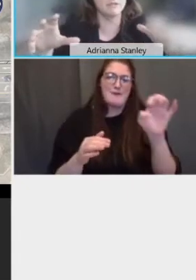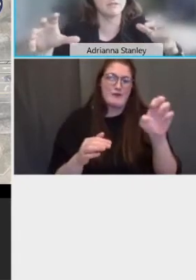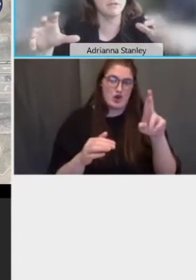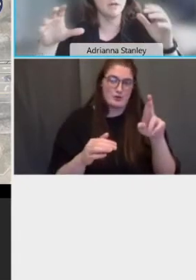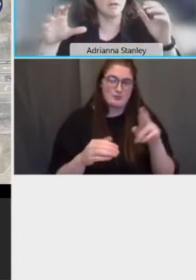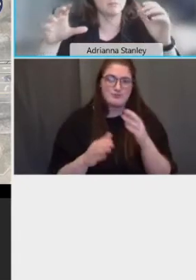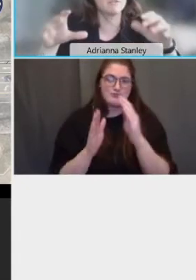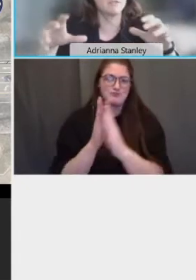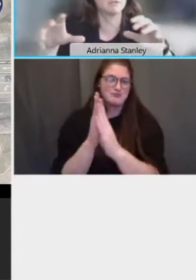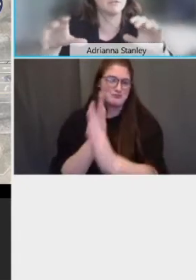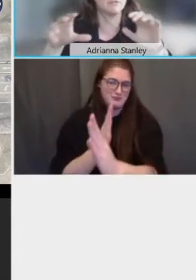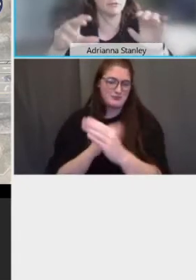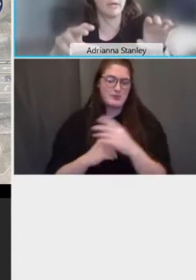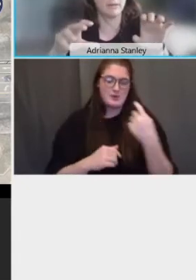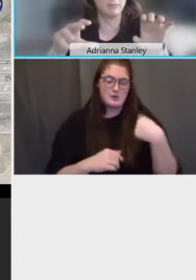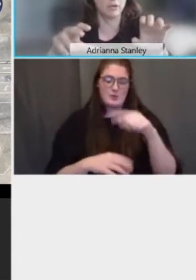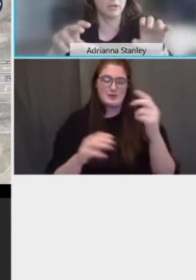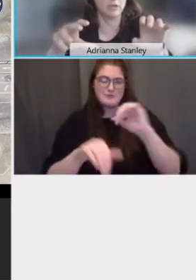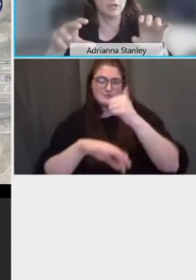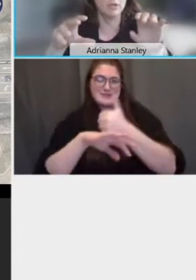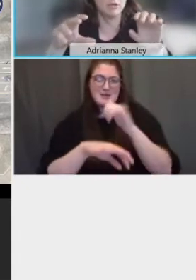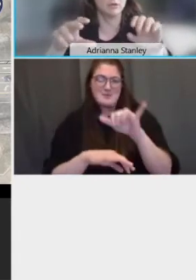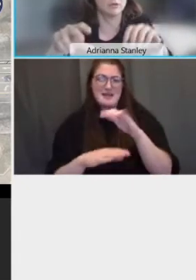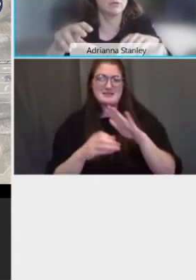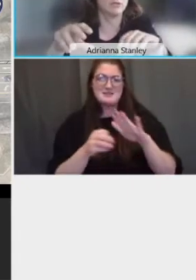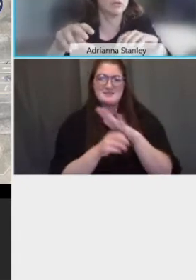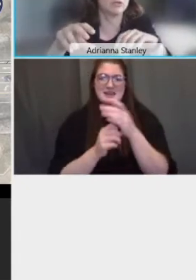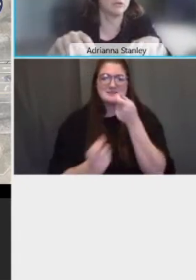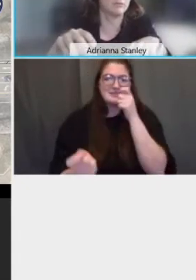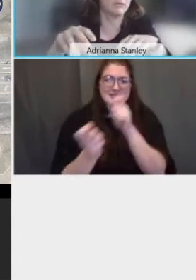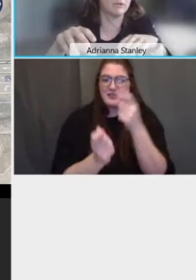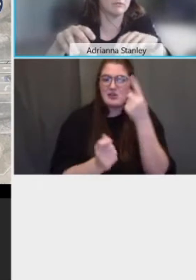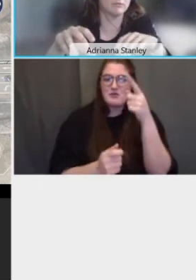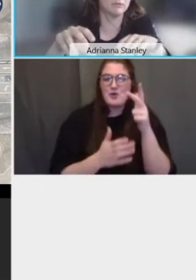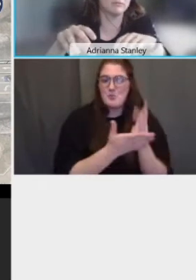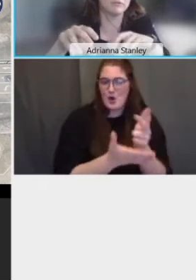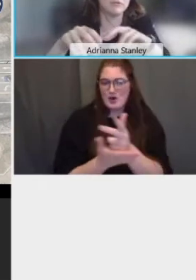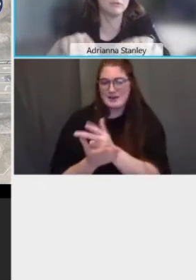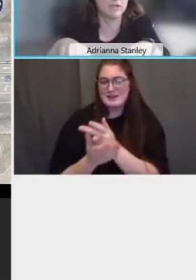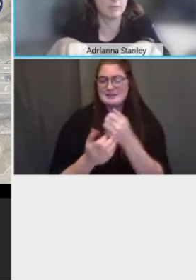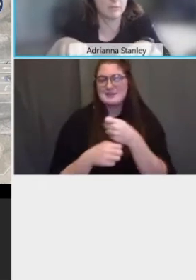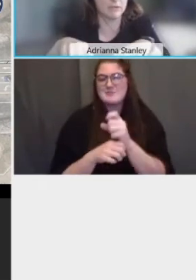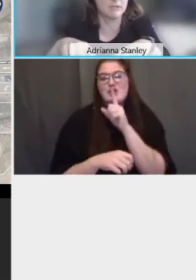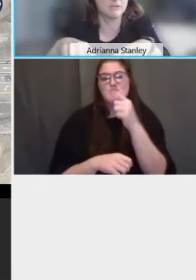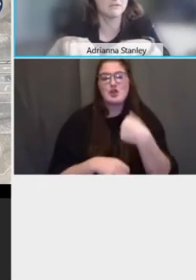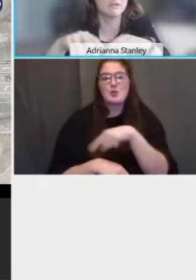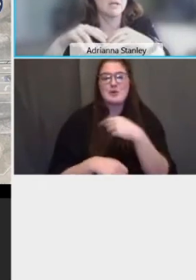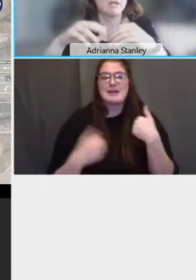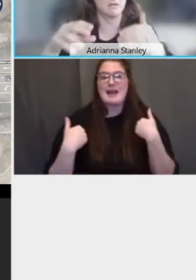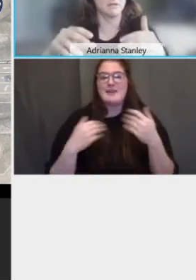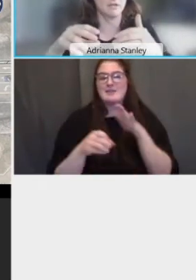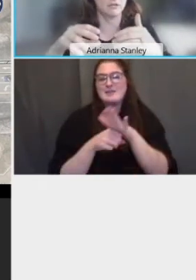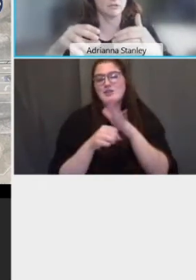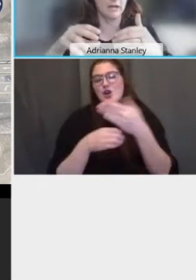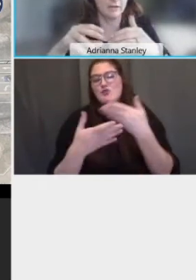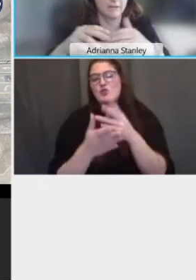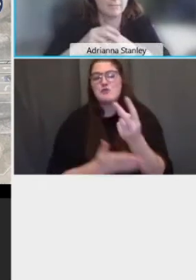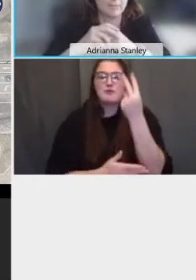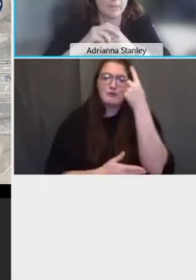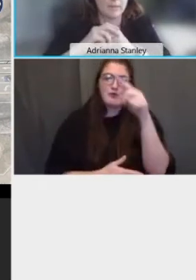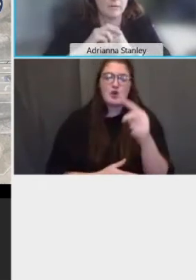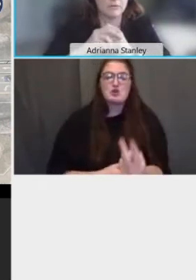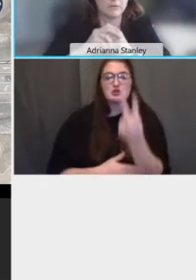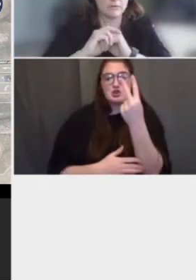the space particularly for that parking in order to make sure that we have enough room for 2 southbound lanes and the cycle